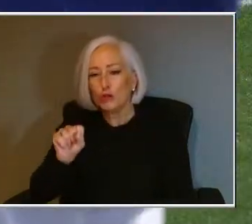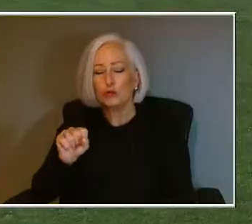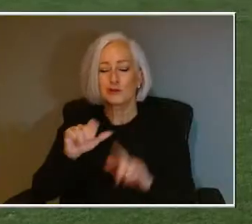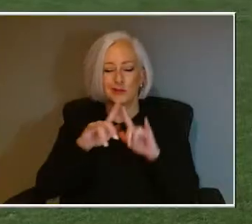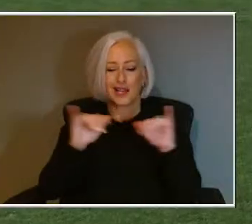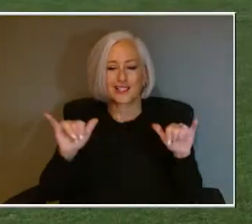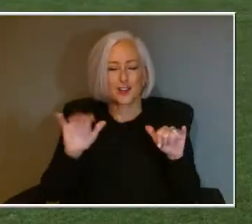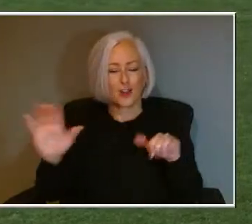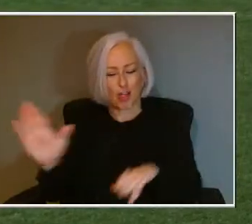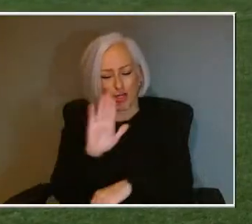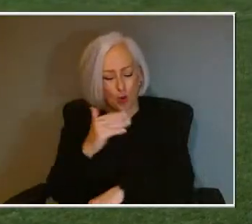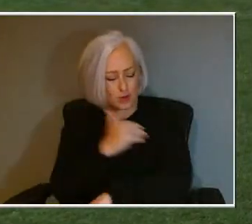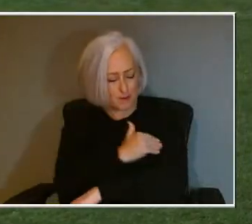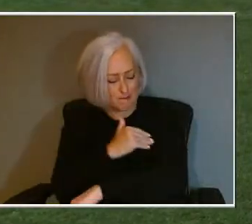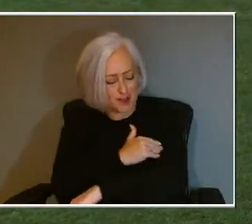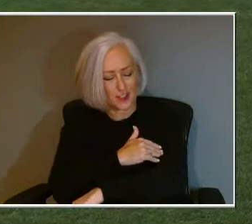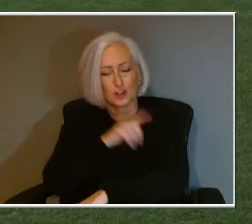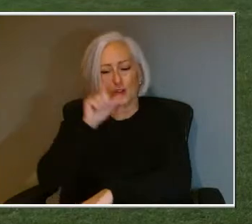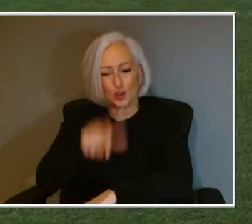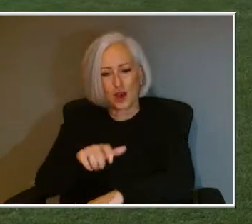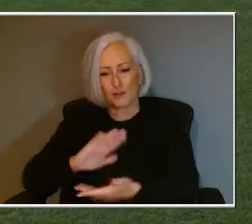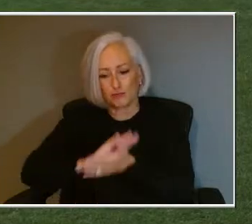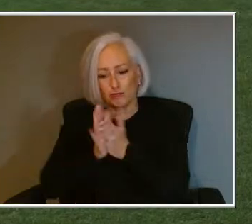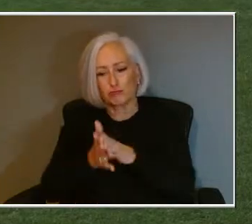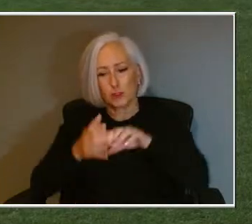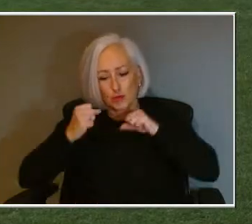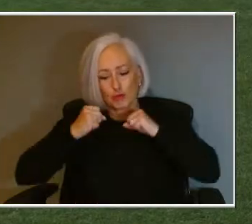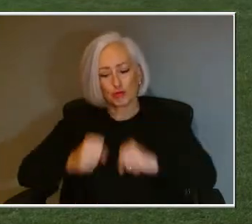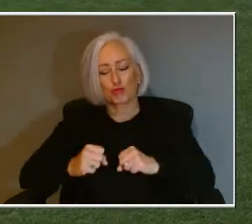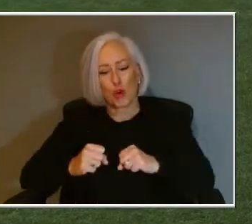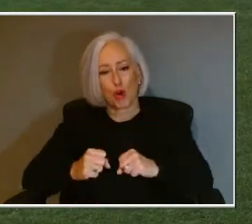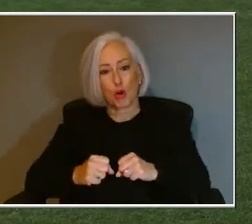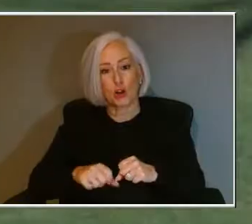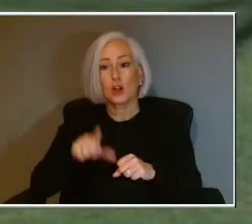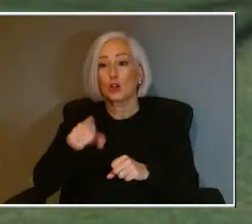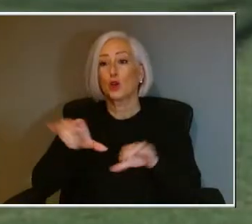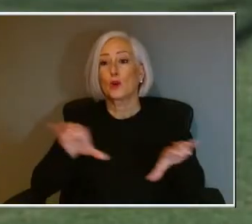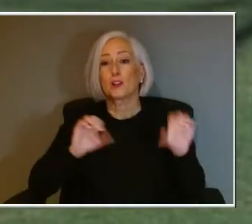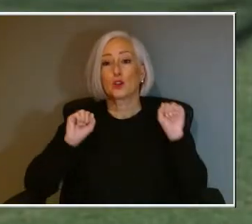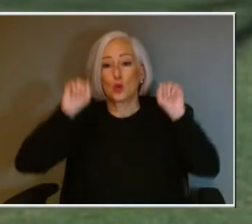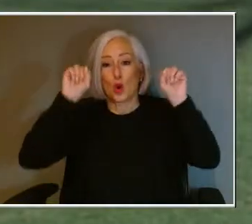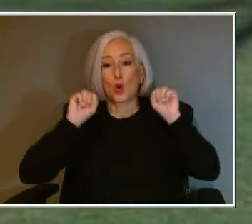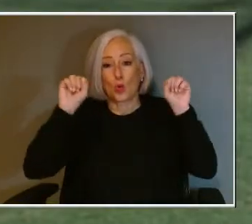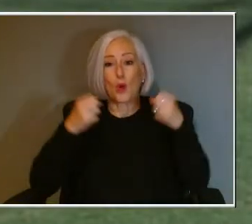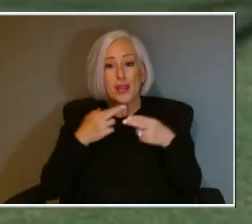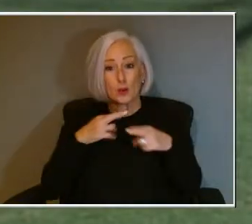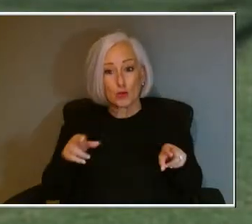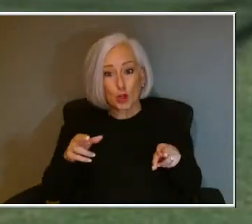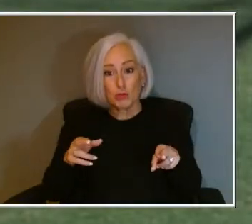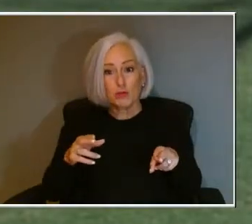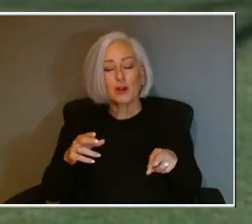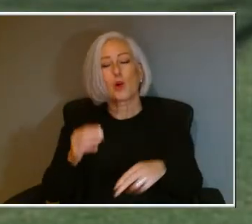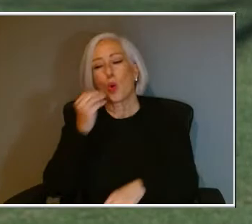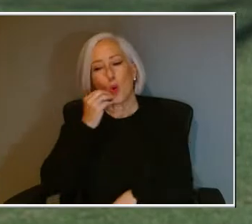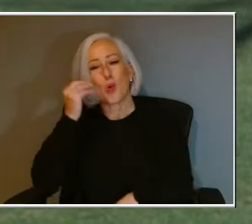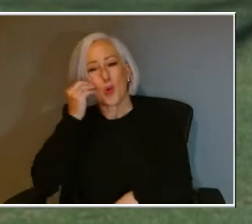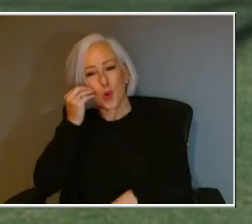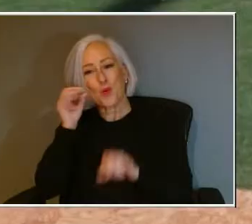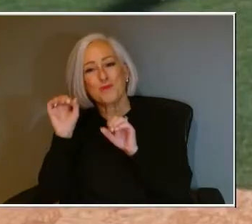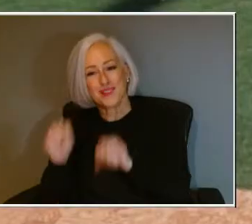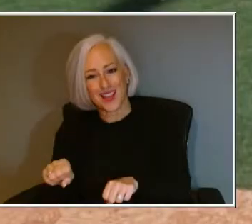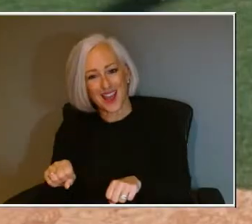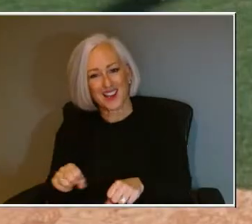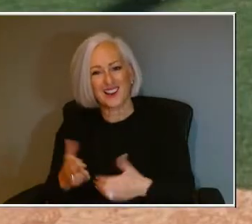A, you do in the weight room, and B, you can just do on a regular mat at home. There are some myths that I need to kind of